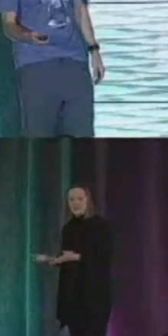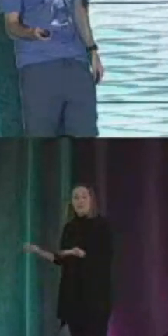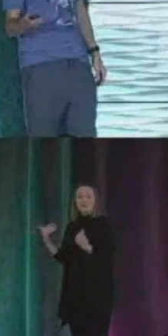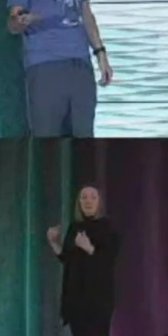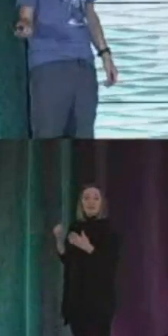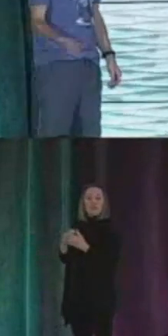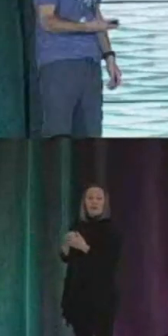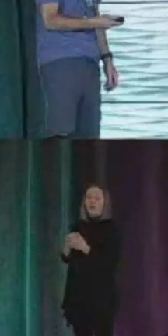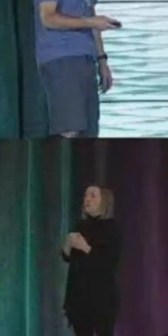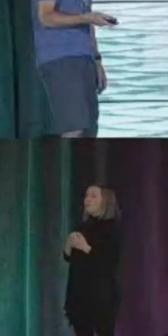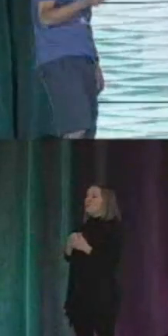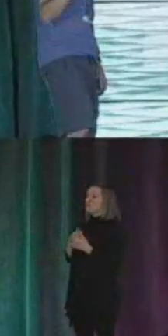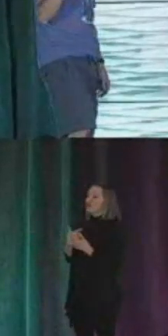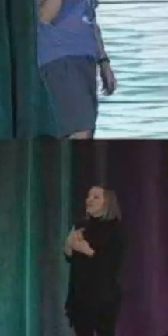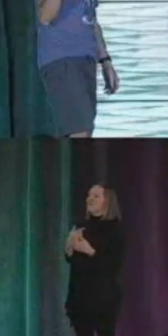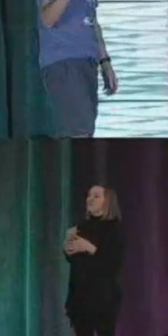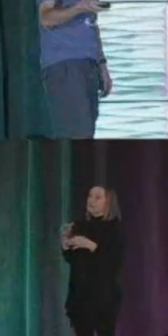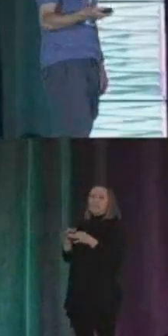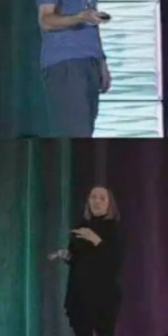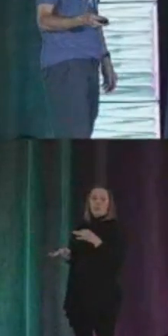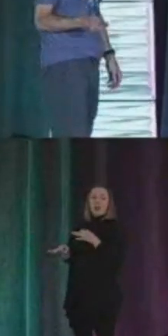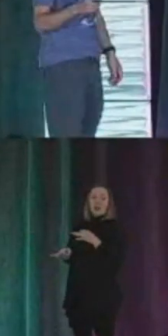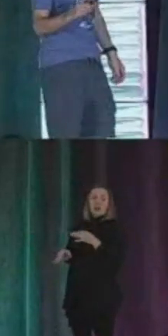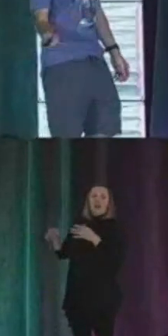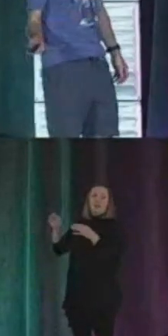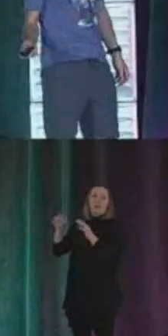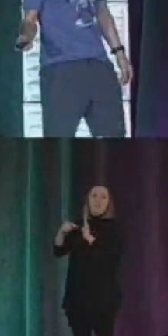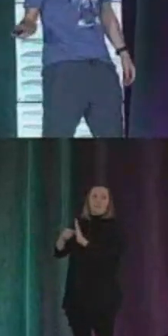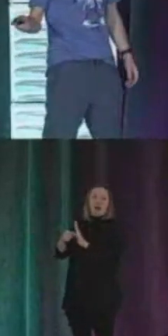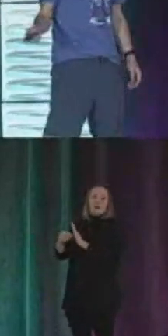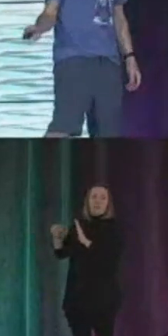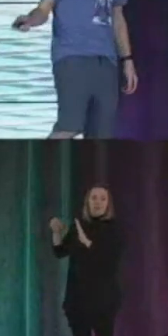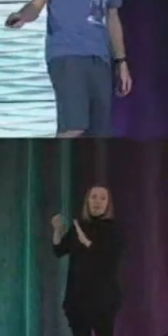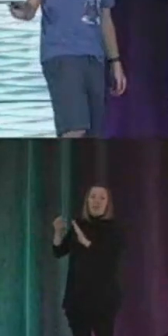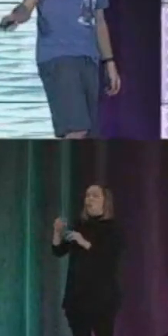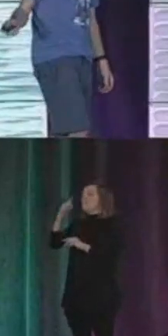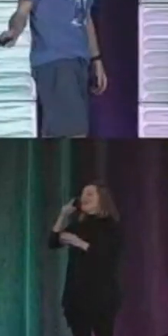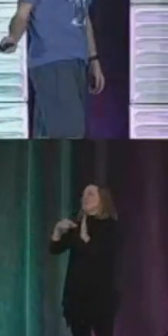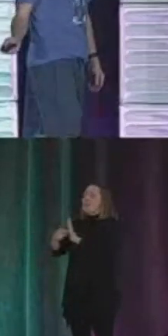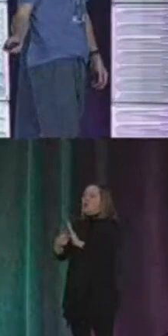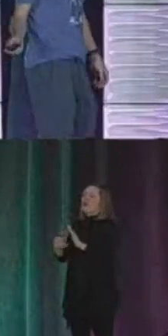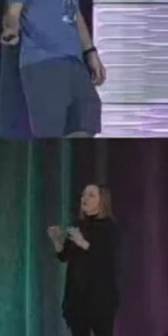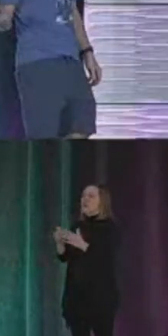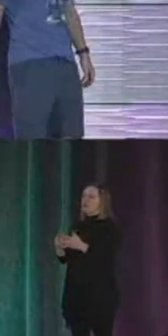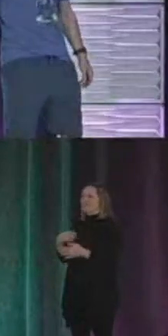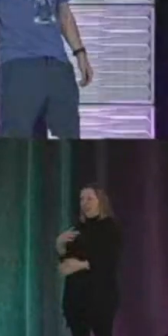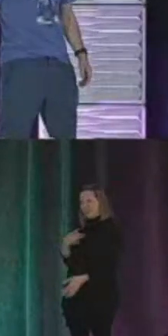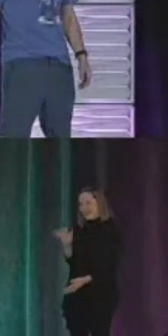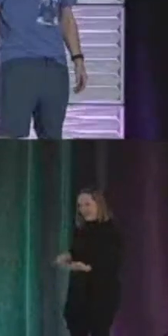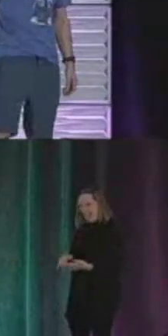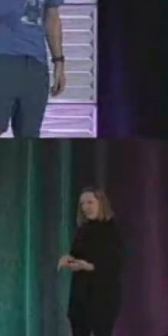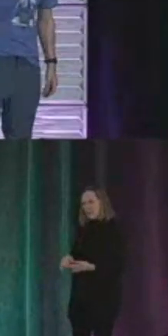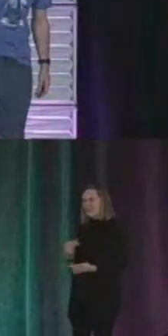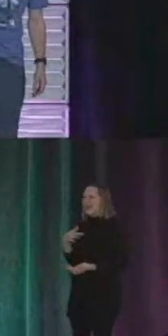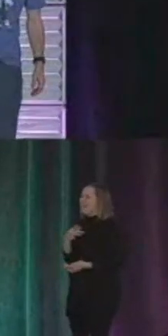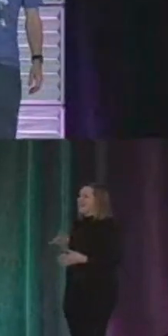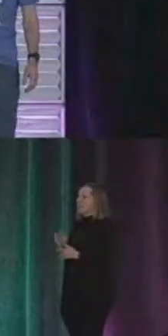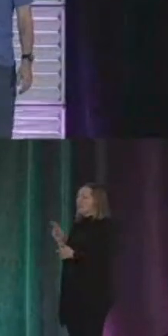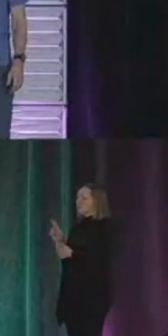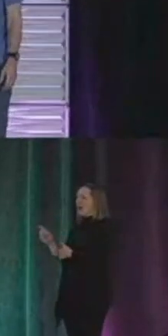so we get the simple mental model back from an MPA. That's awesome. I want that. I liked the simple mental model. I just didn't like the